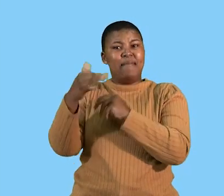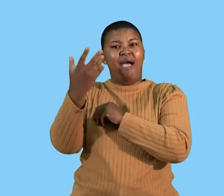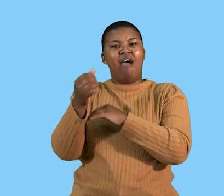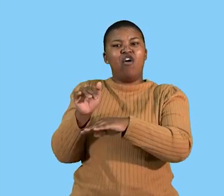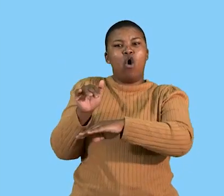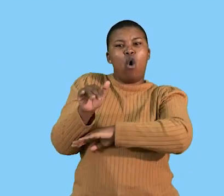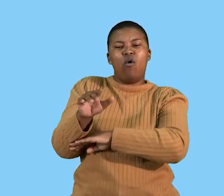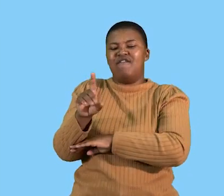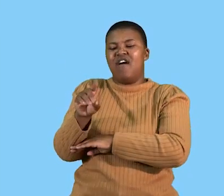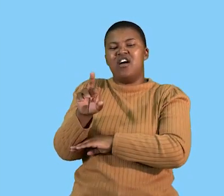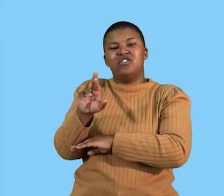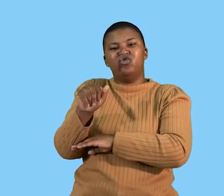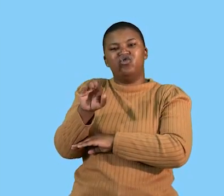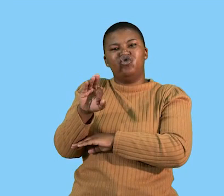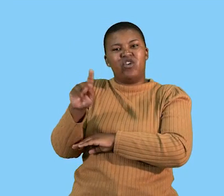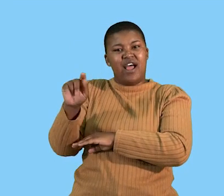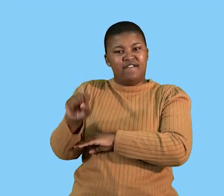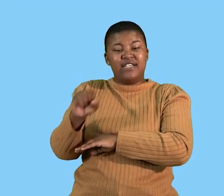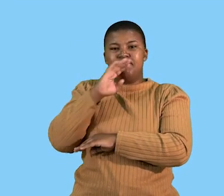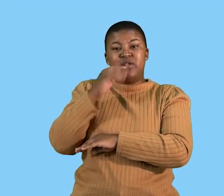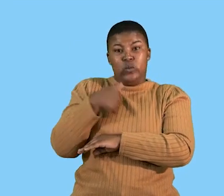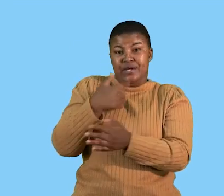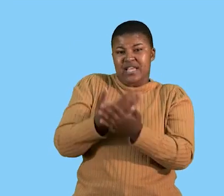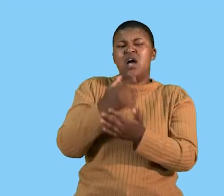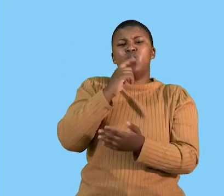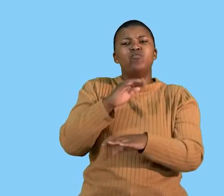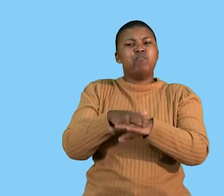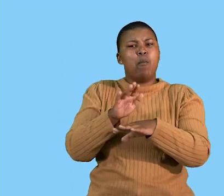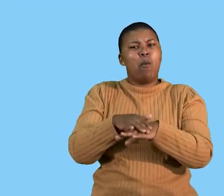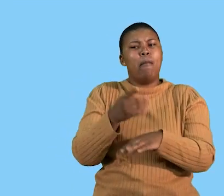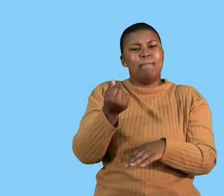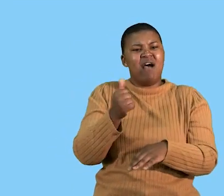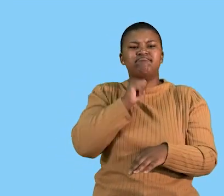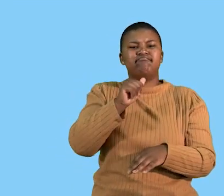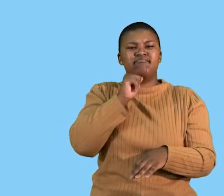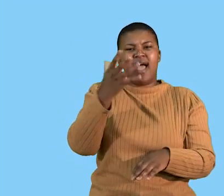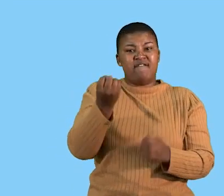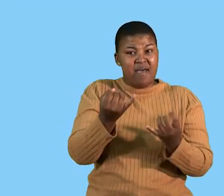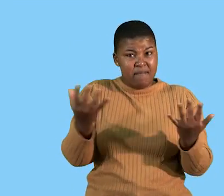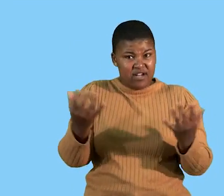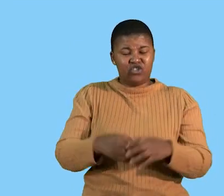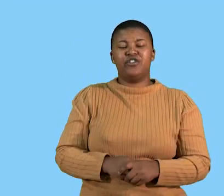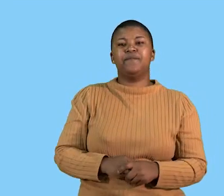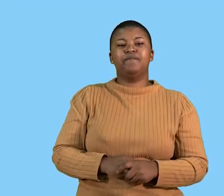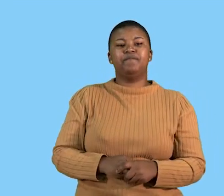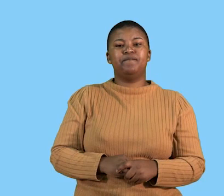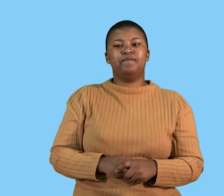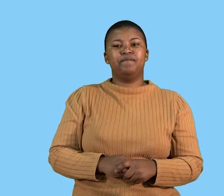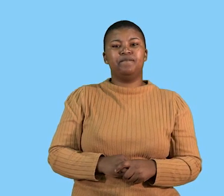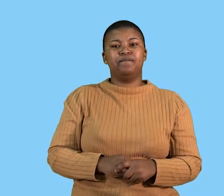have overdraft facilities, which allows us to use more money than we actually have in the bank.